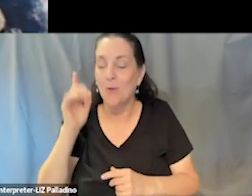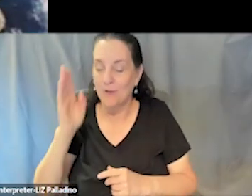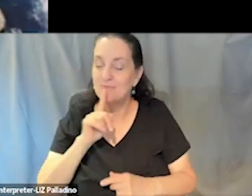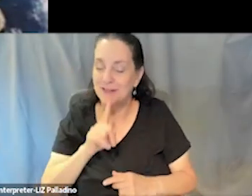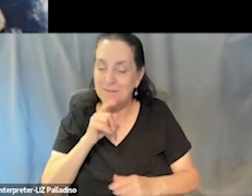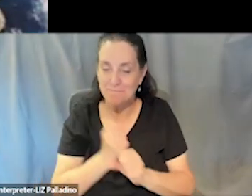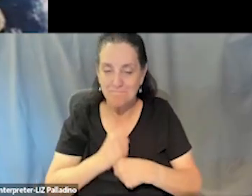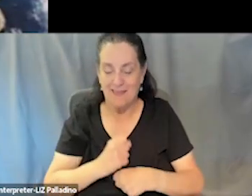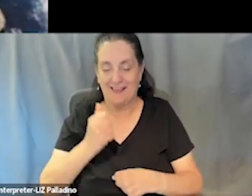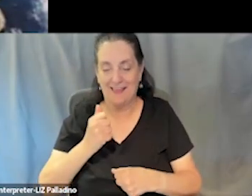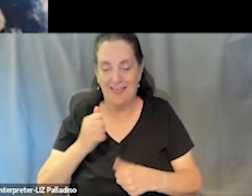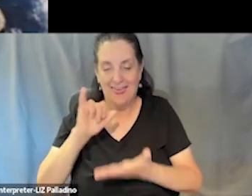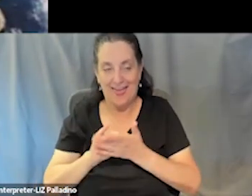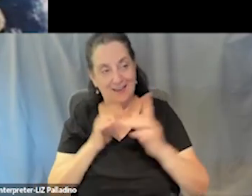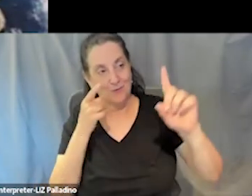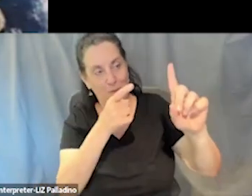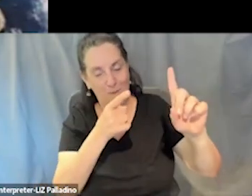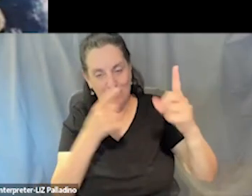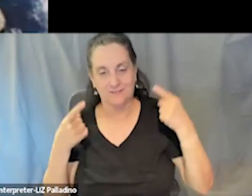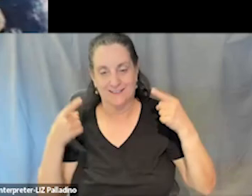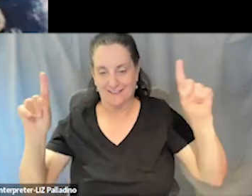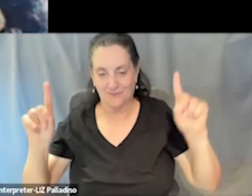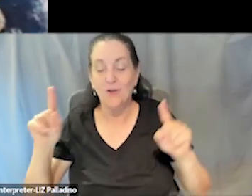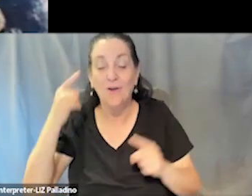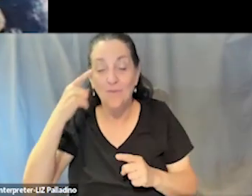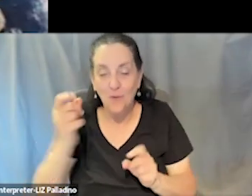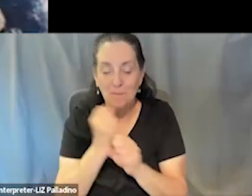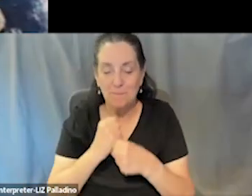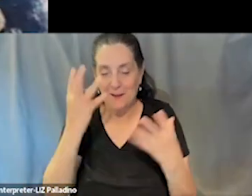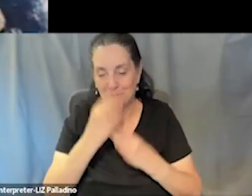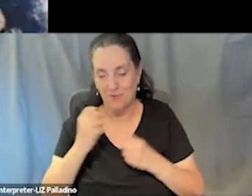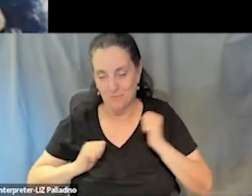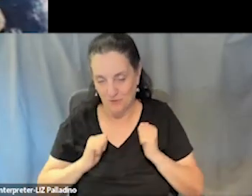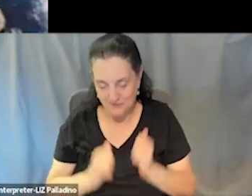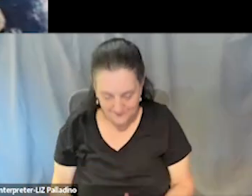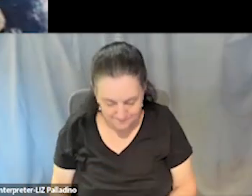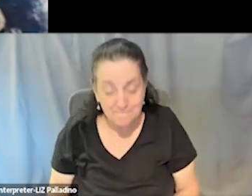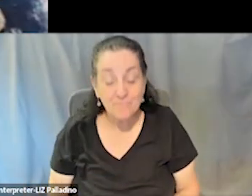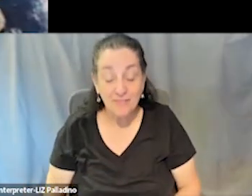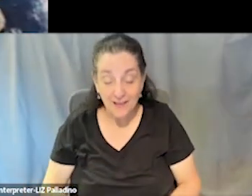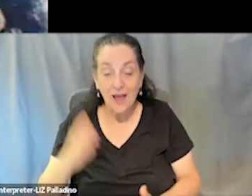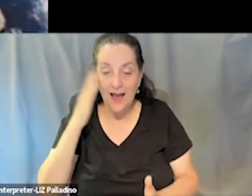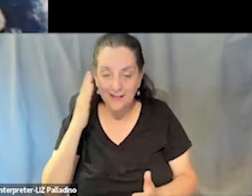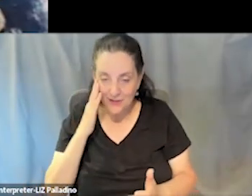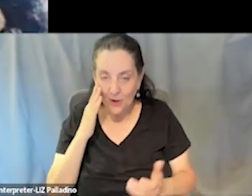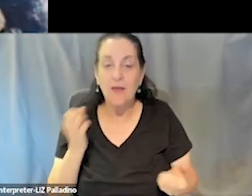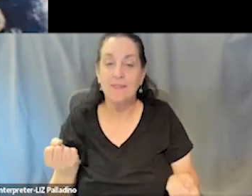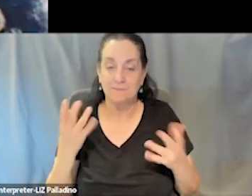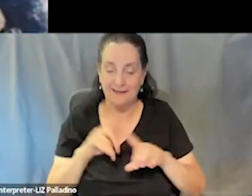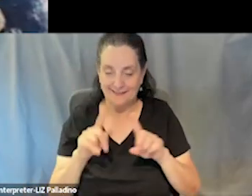them. I have had the privilege of learning the craft, I say, of fundraising at a number